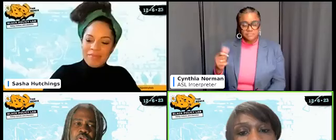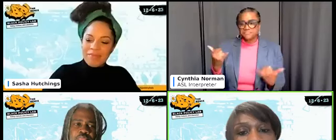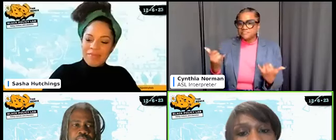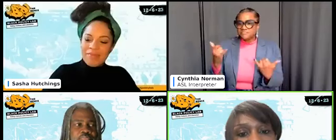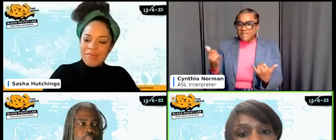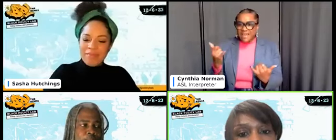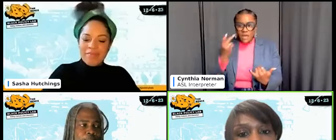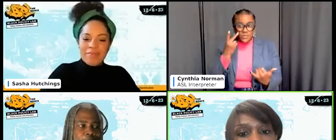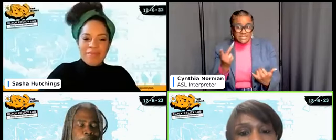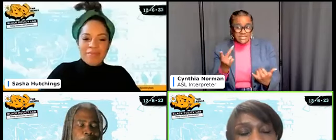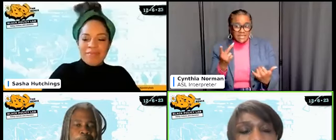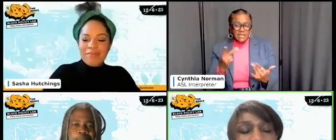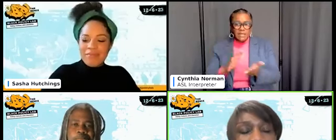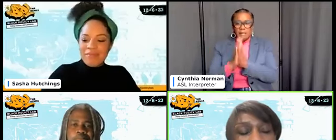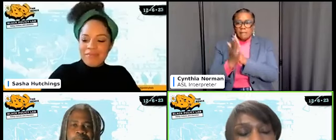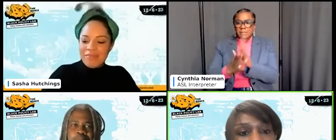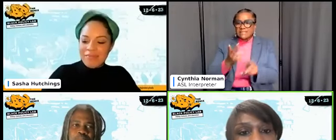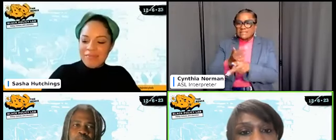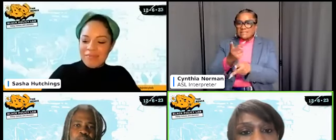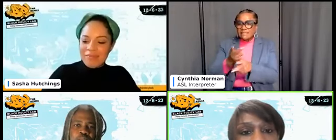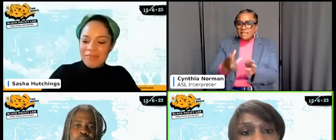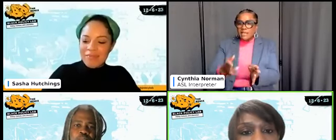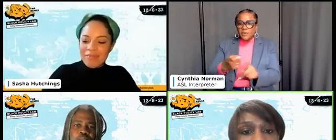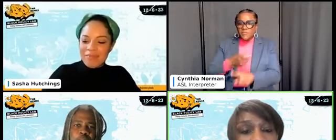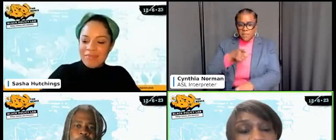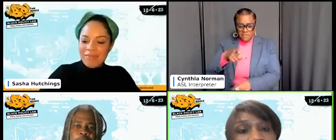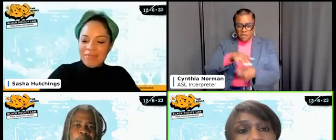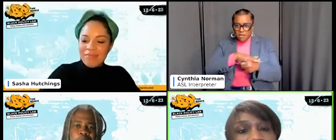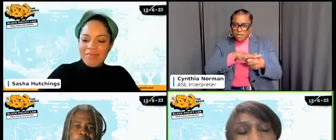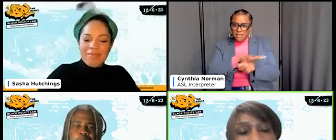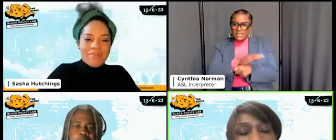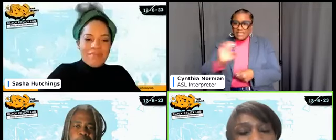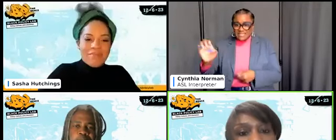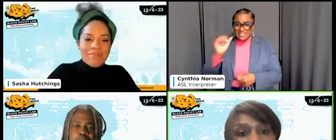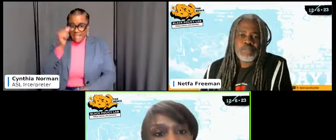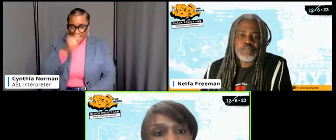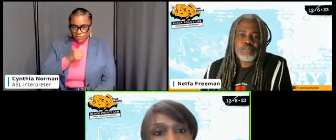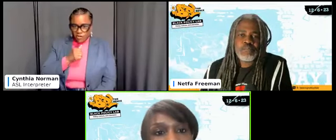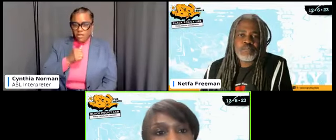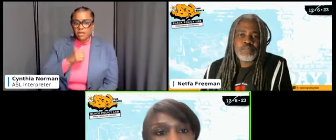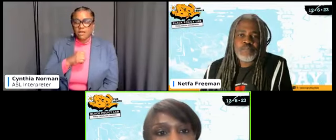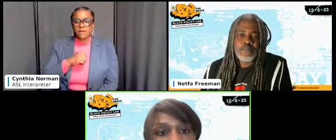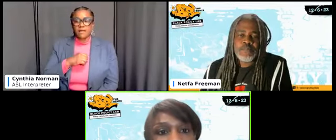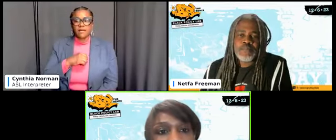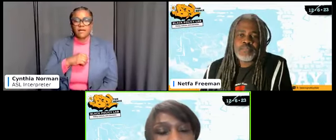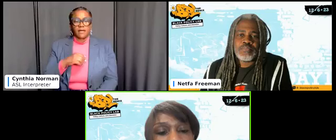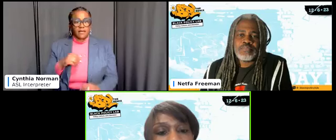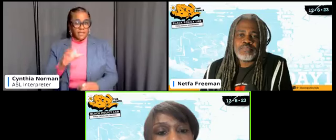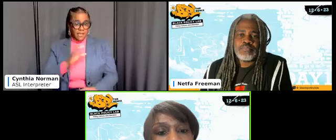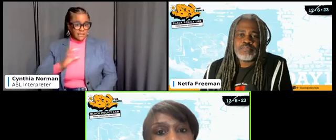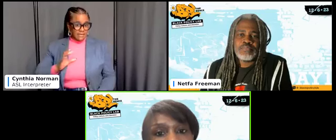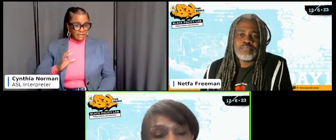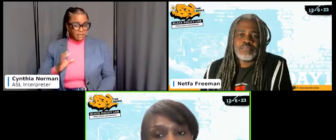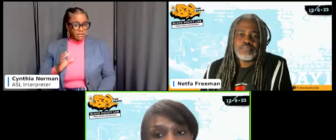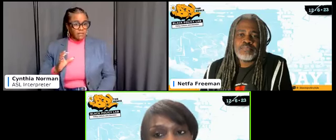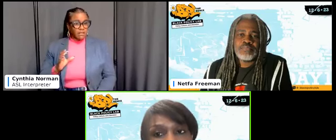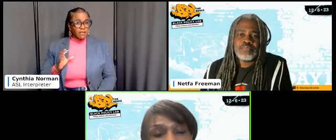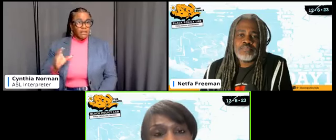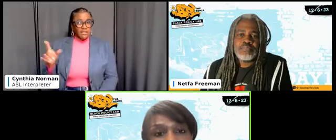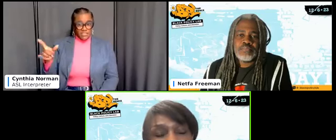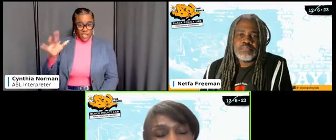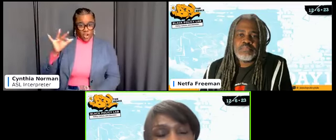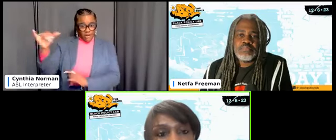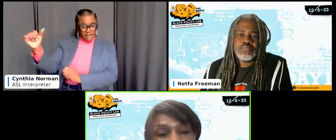see peacekeepers from the region, the East Africa Committee,